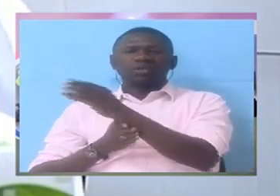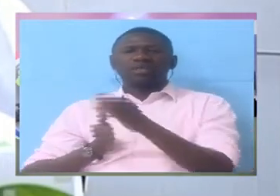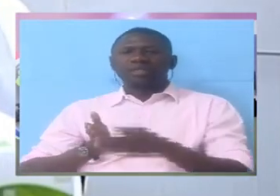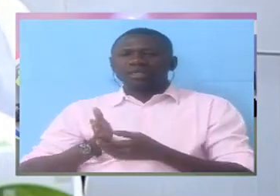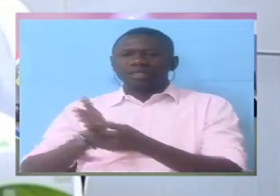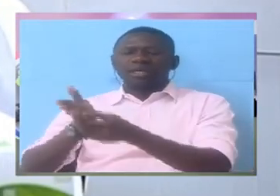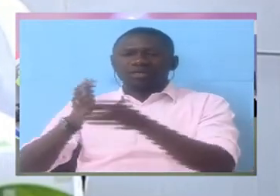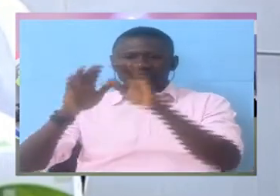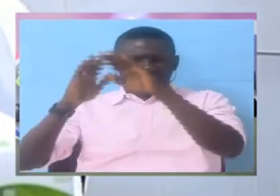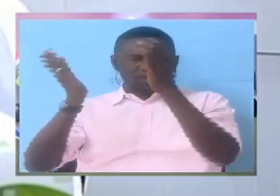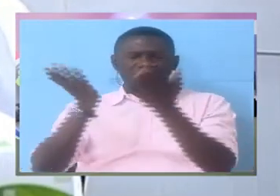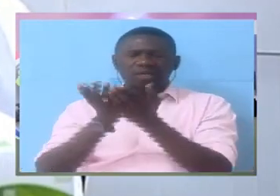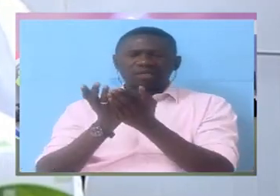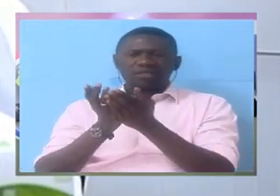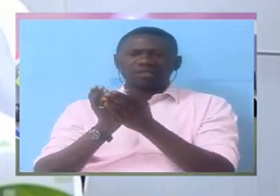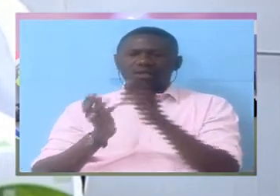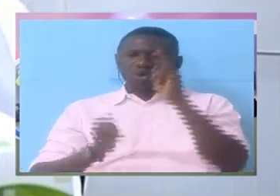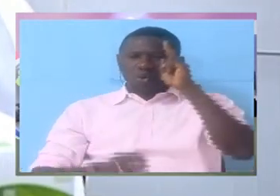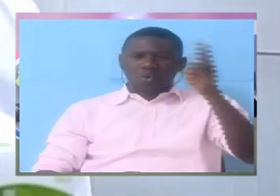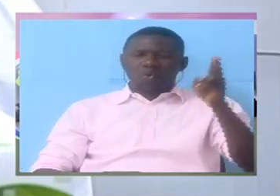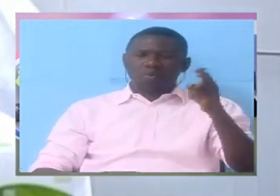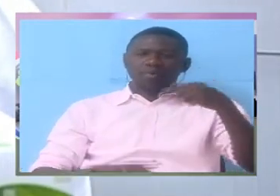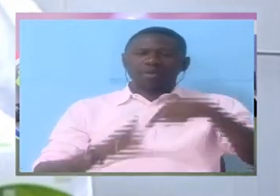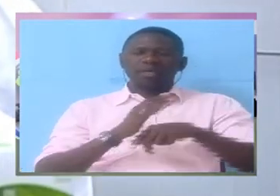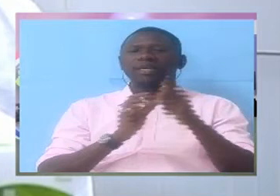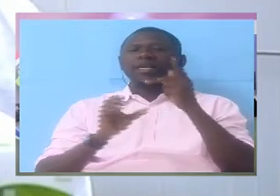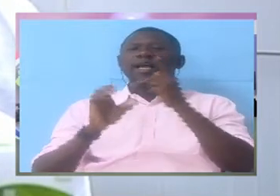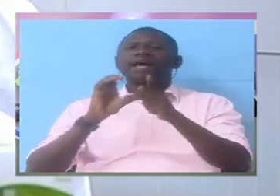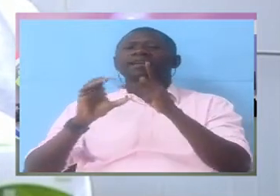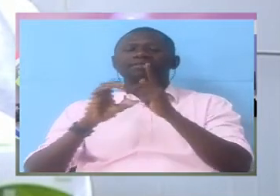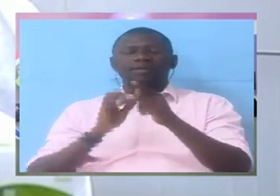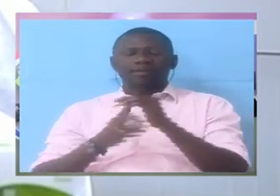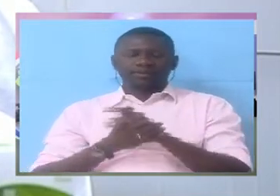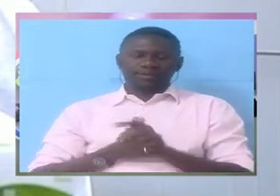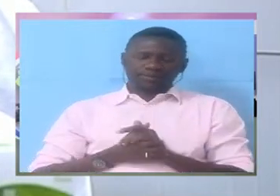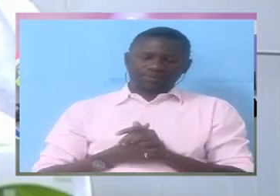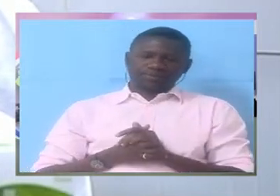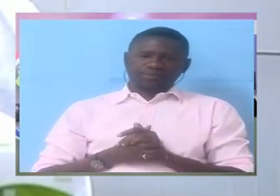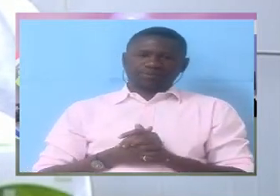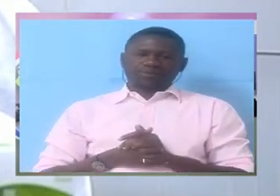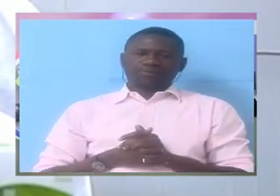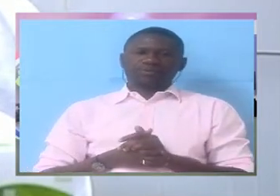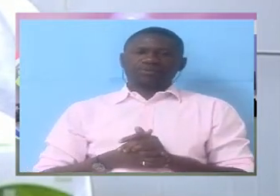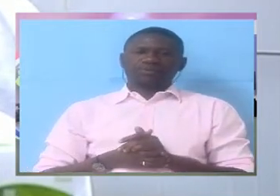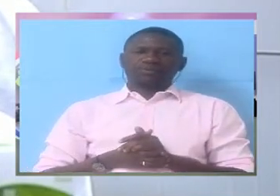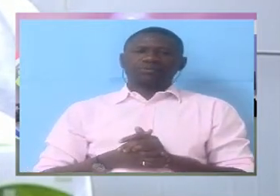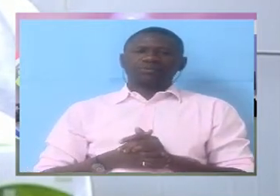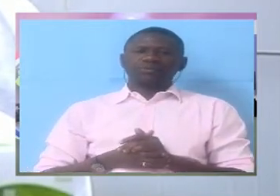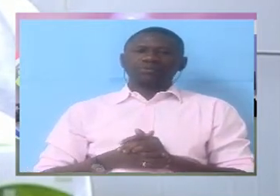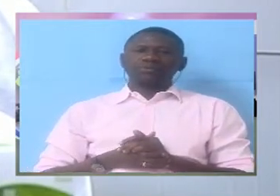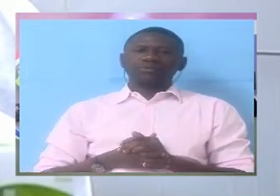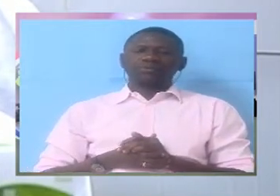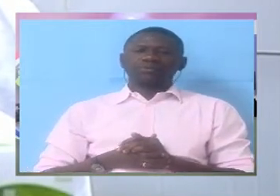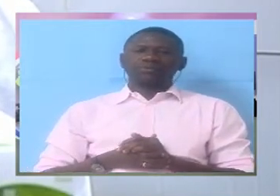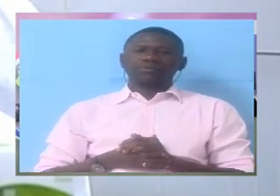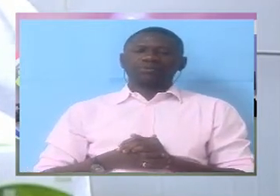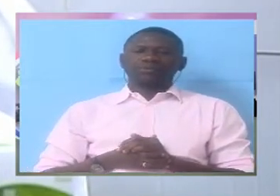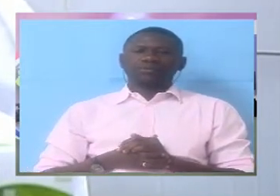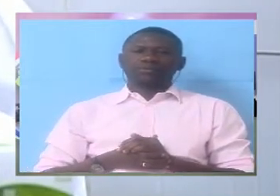our Director General's resident in Kanifin. Utumo lentententa na Director General be suomen kono